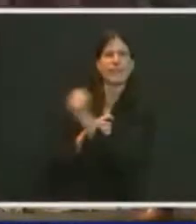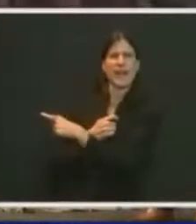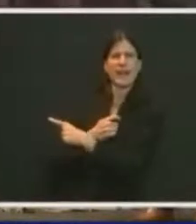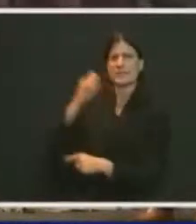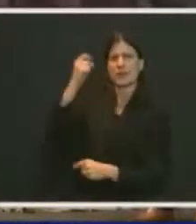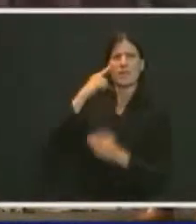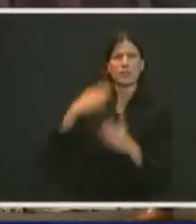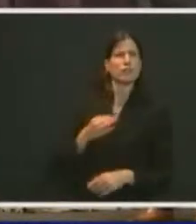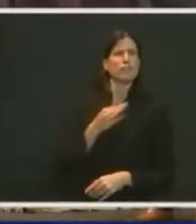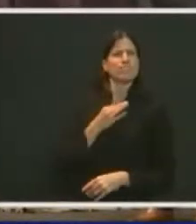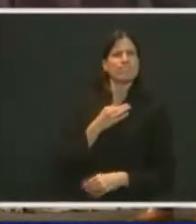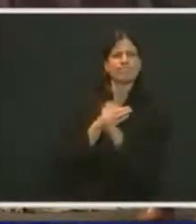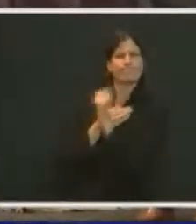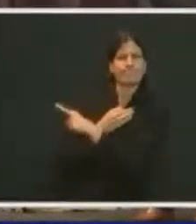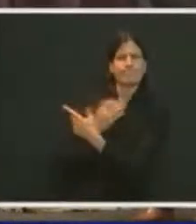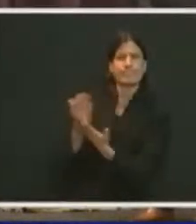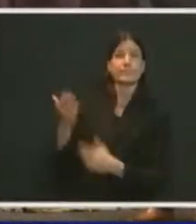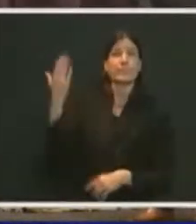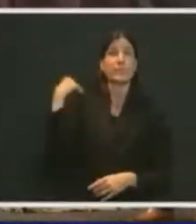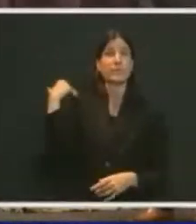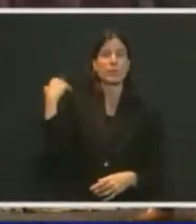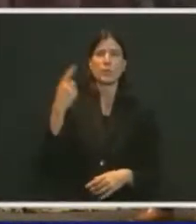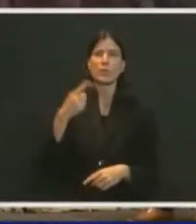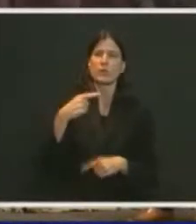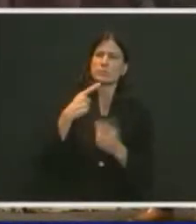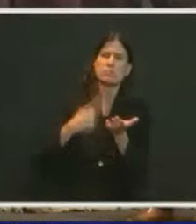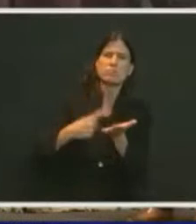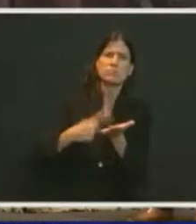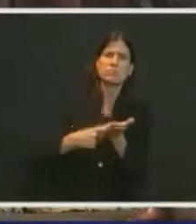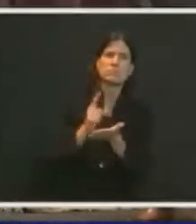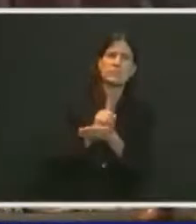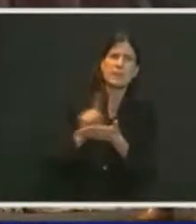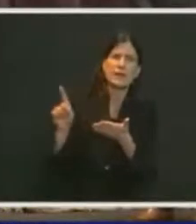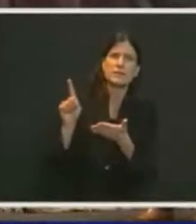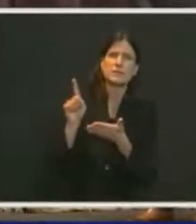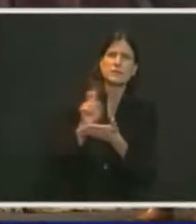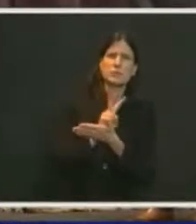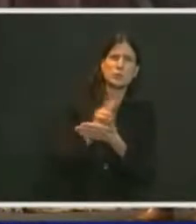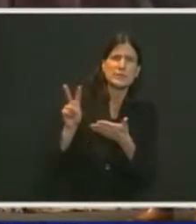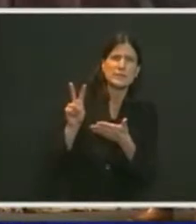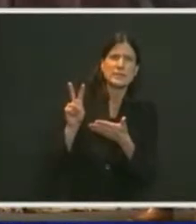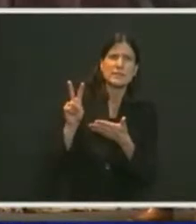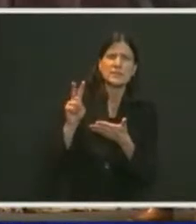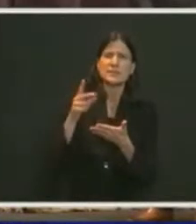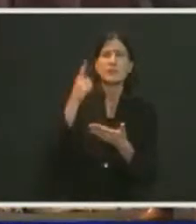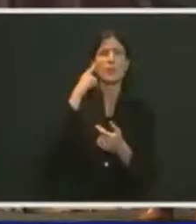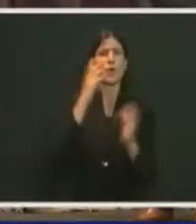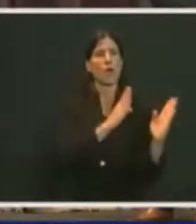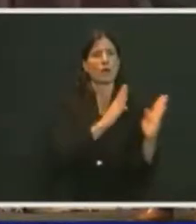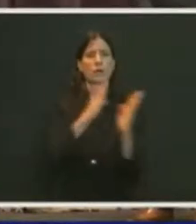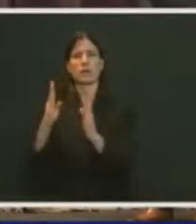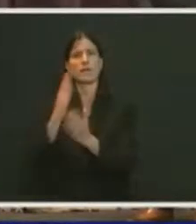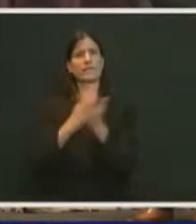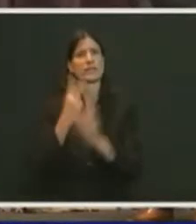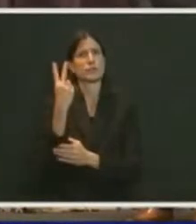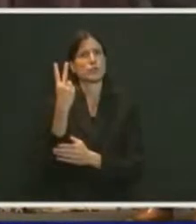2 weeks, or at least I think that was an impression that was given. What changed? And I think one item